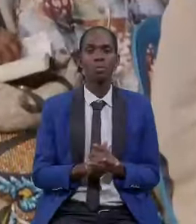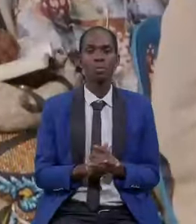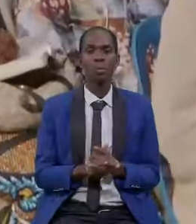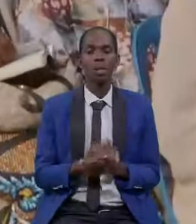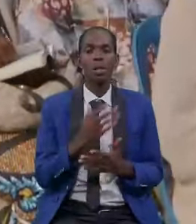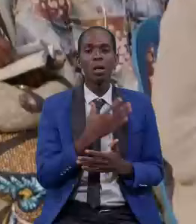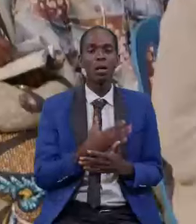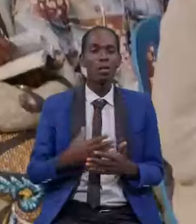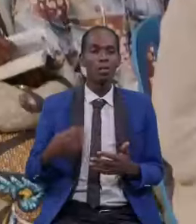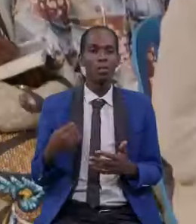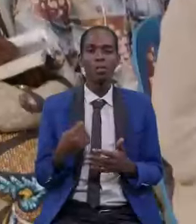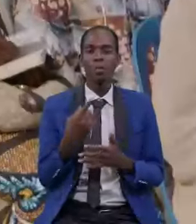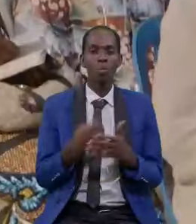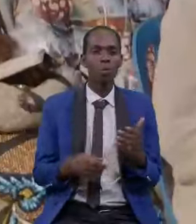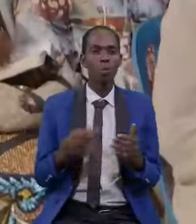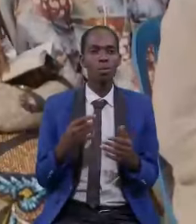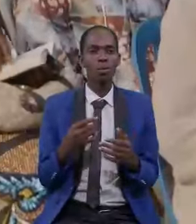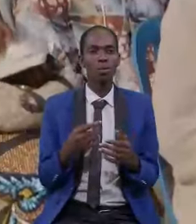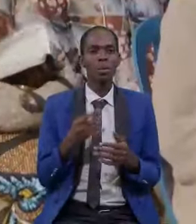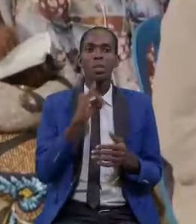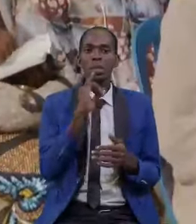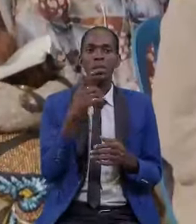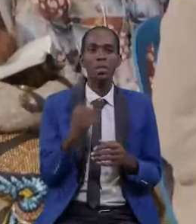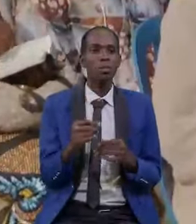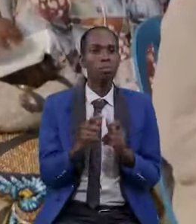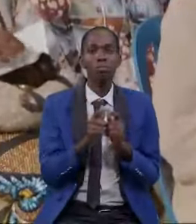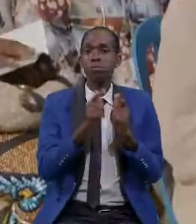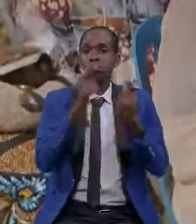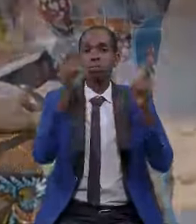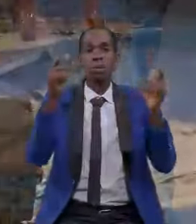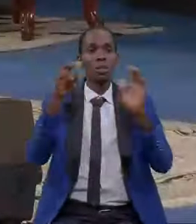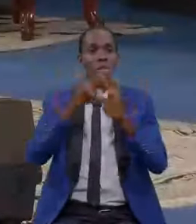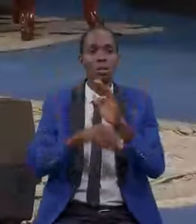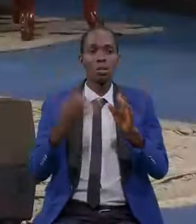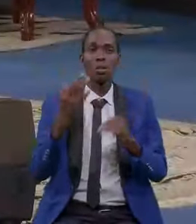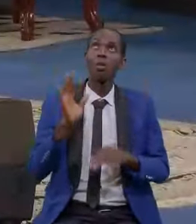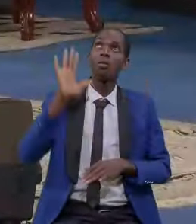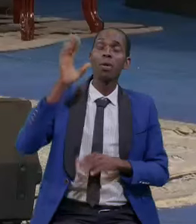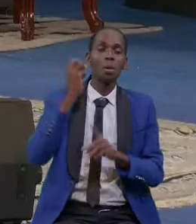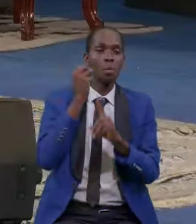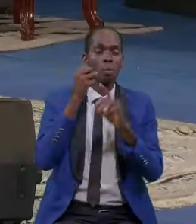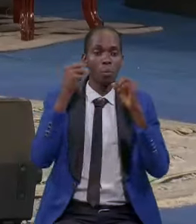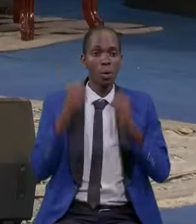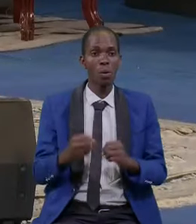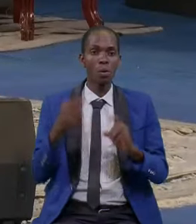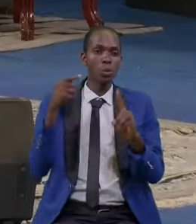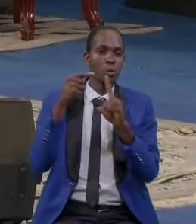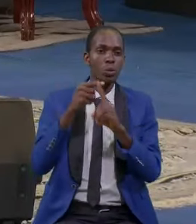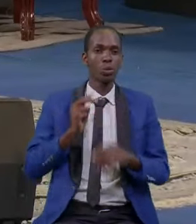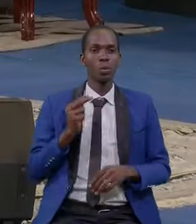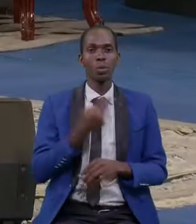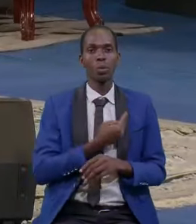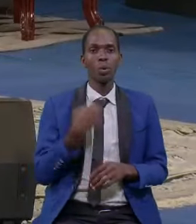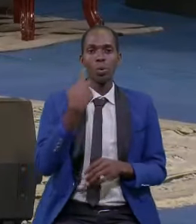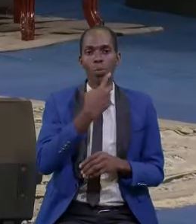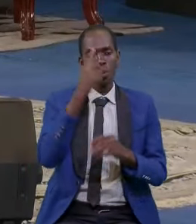exceeding greatness of his power to us what who believe according to the